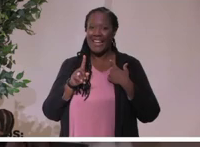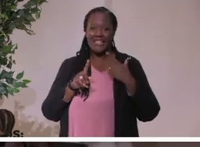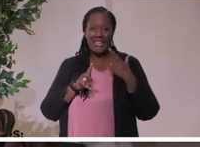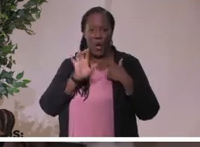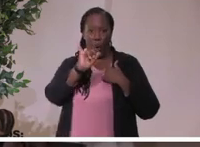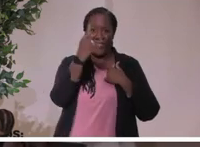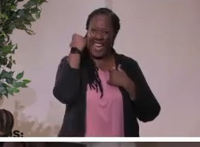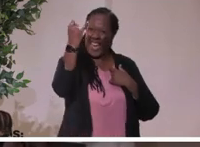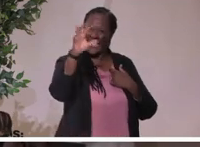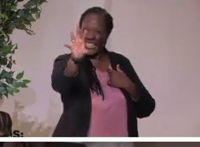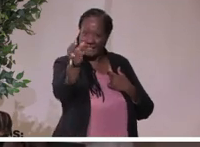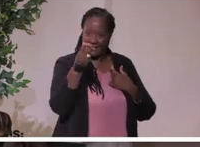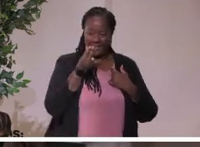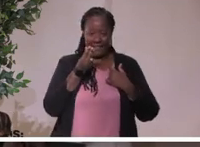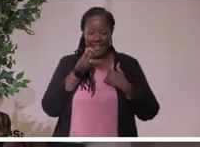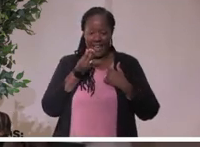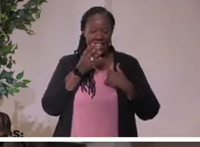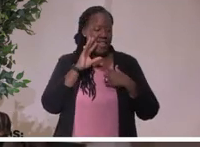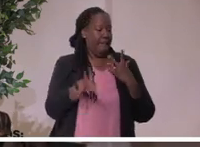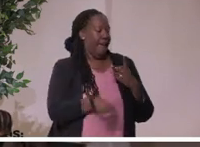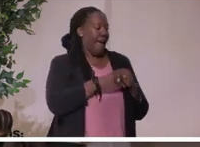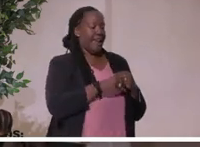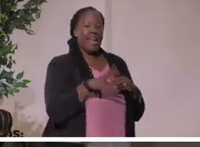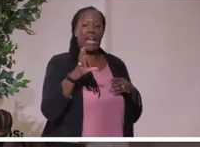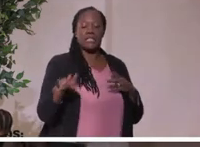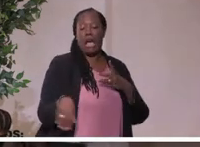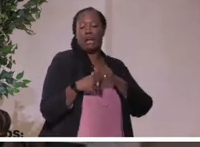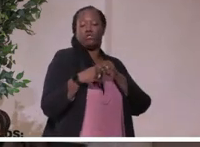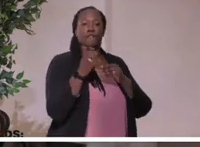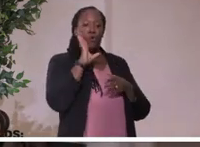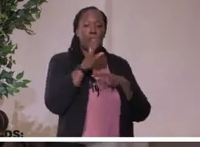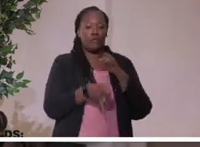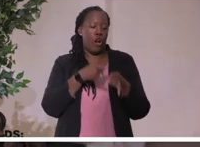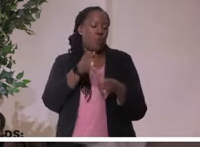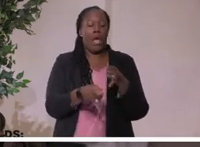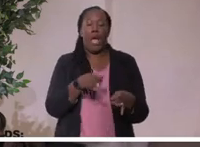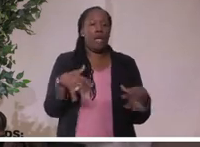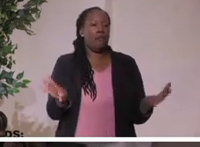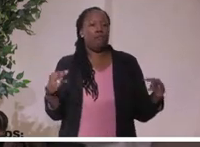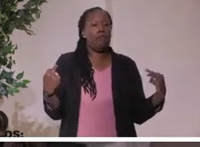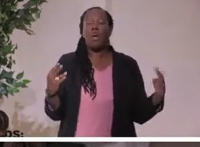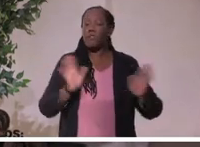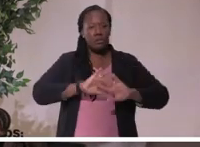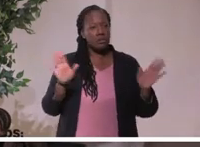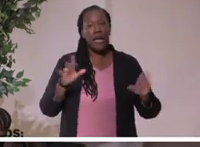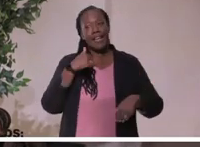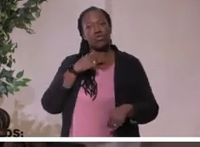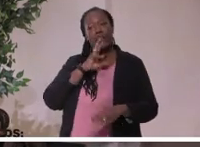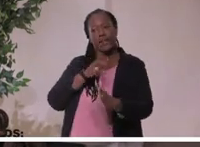that culture and treat it like an accessory on a runway and, you know, just diminish it that way. I think it's just getting in there,